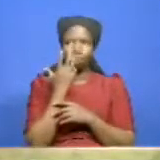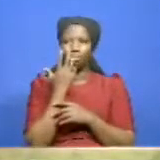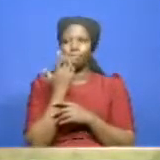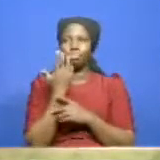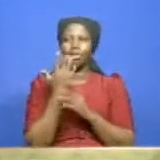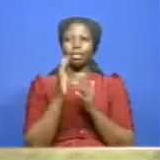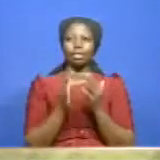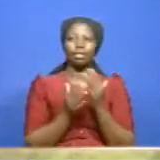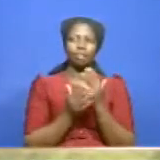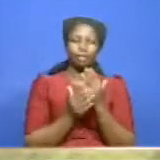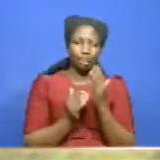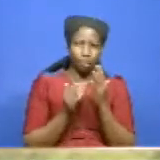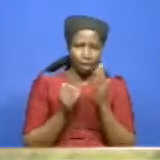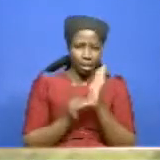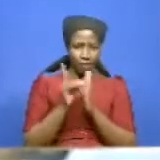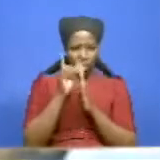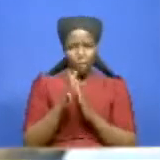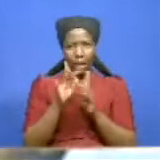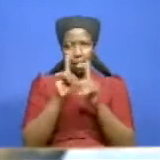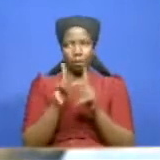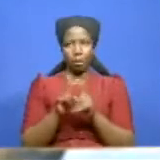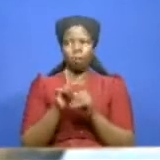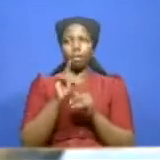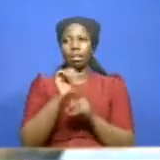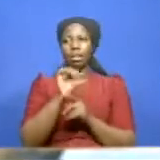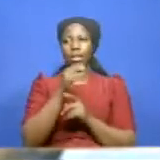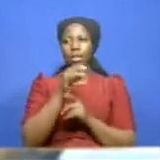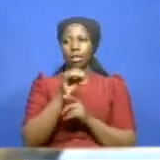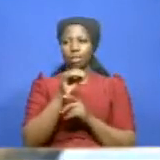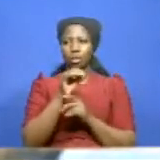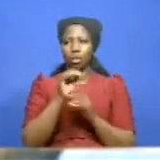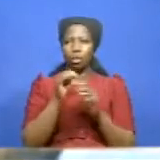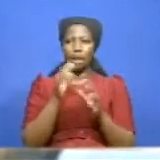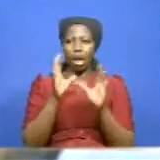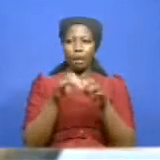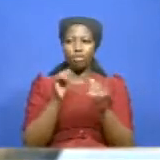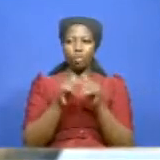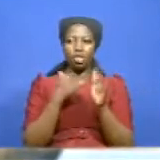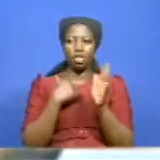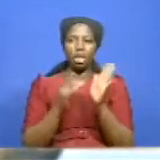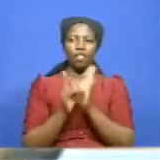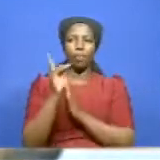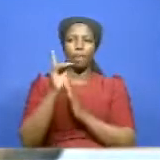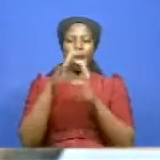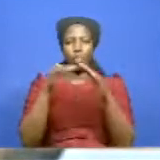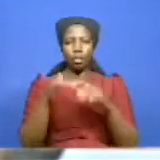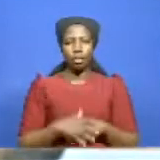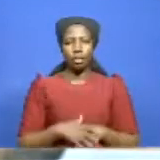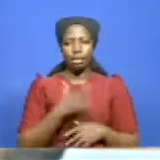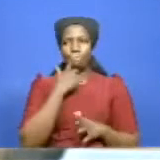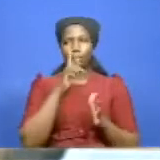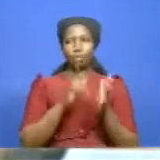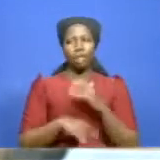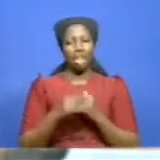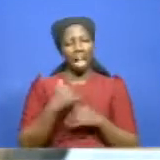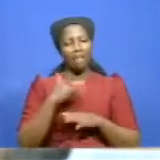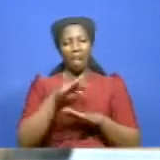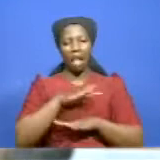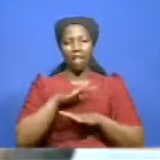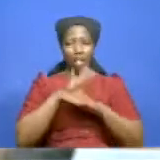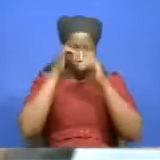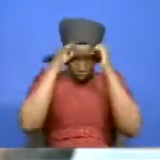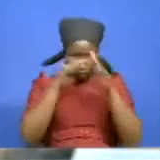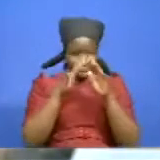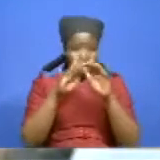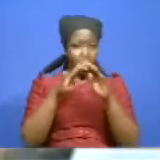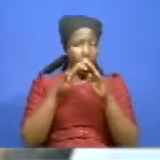developing several properties in Nairobi. Real estate analysts have always said that there is a deficiency of student housing in the country,